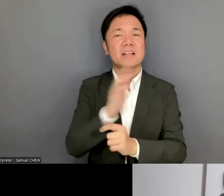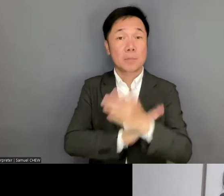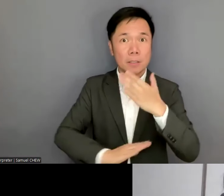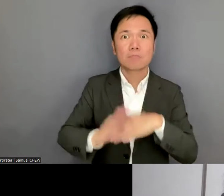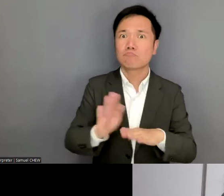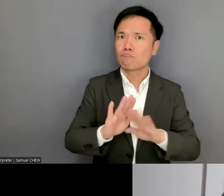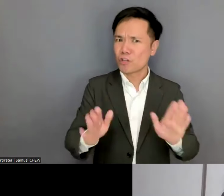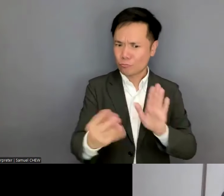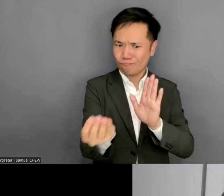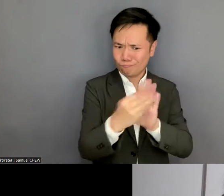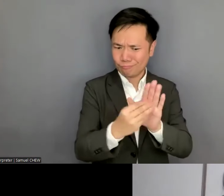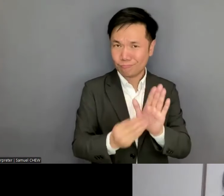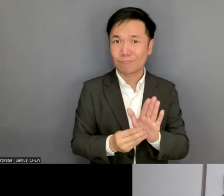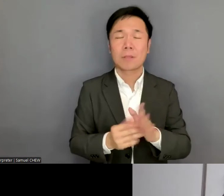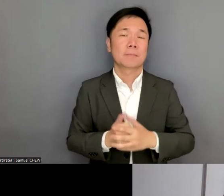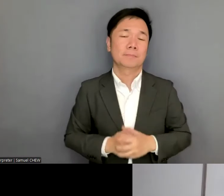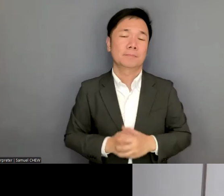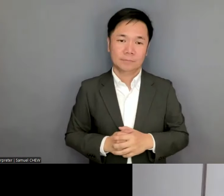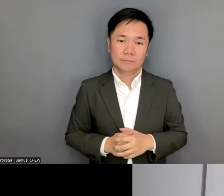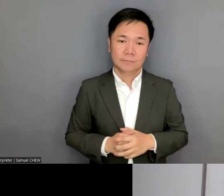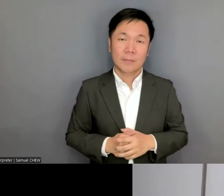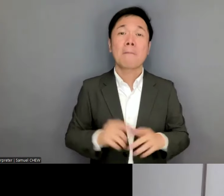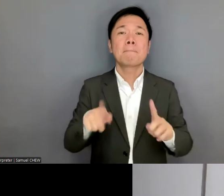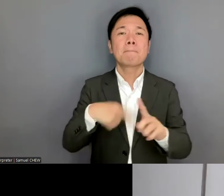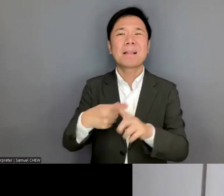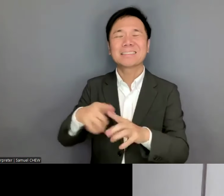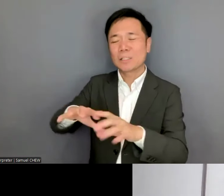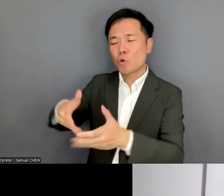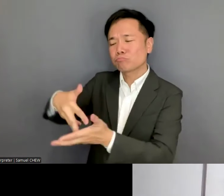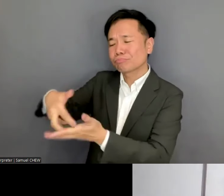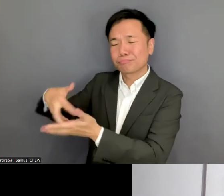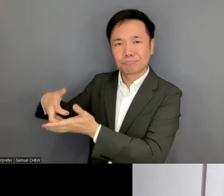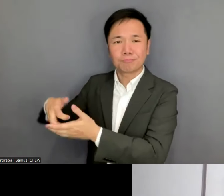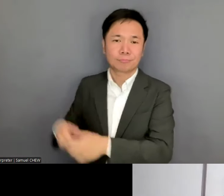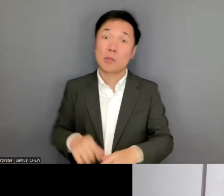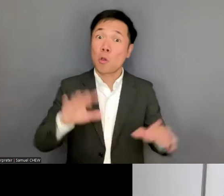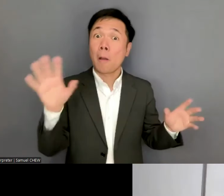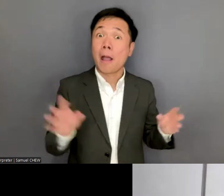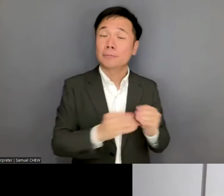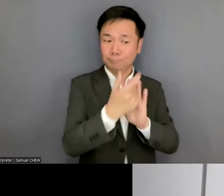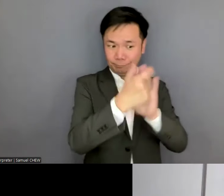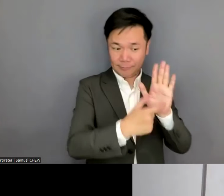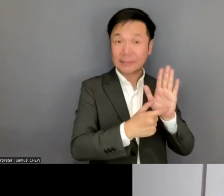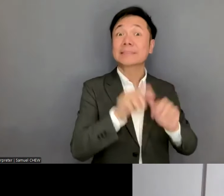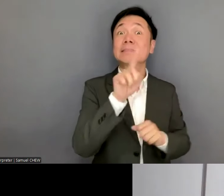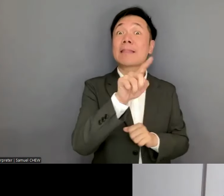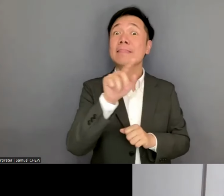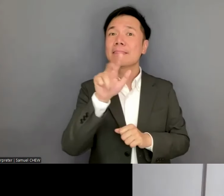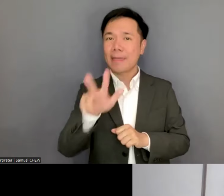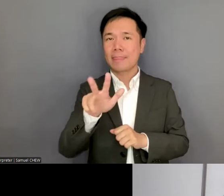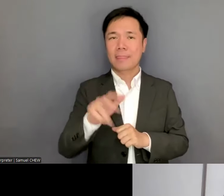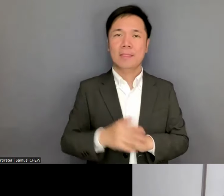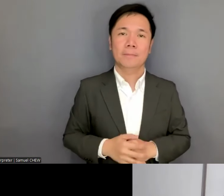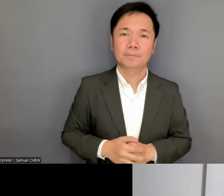to vulnerable groups. But we have 13 references, and also the most important is